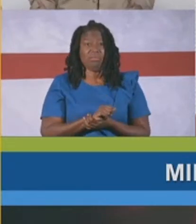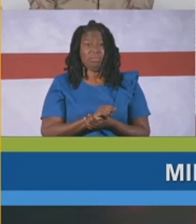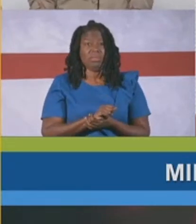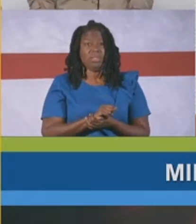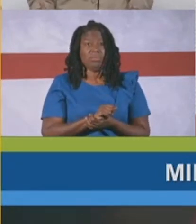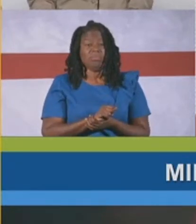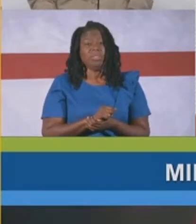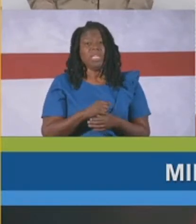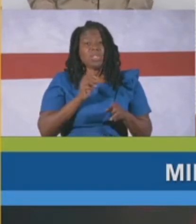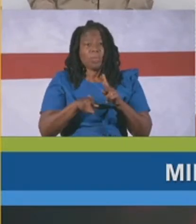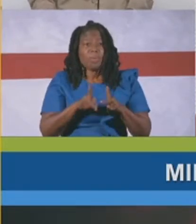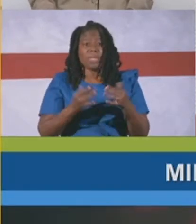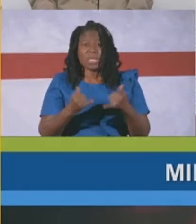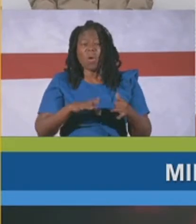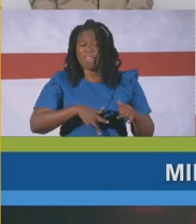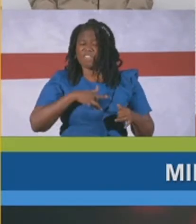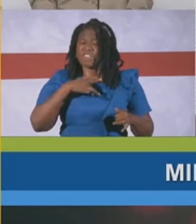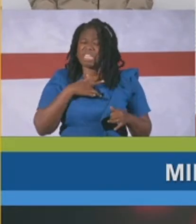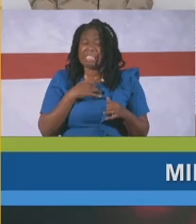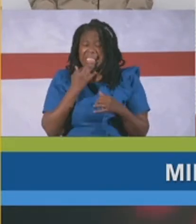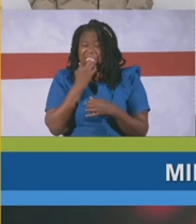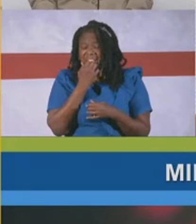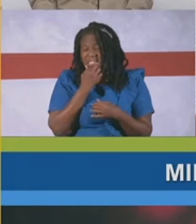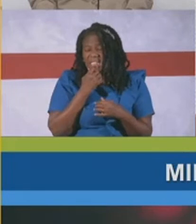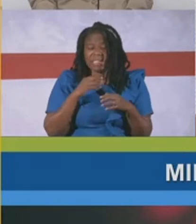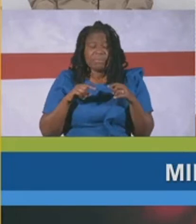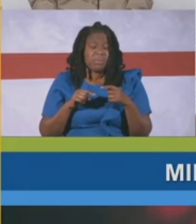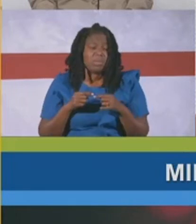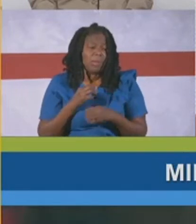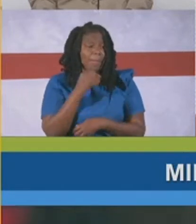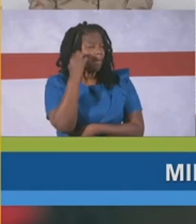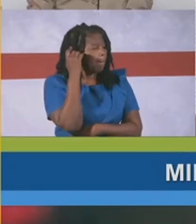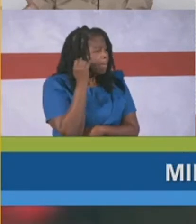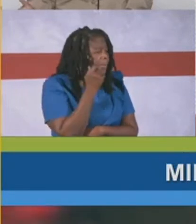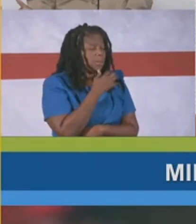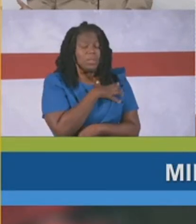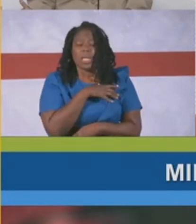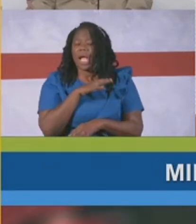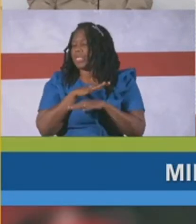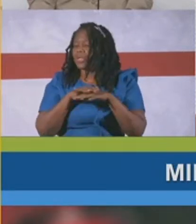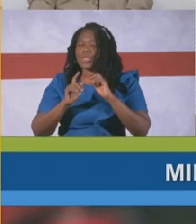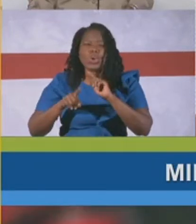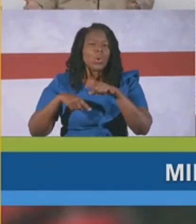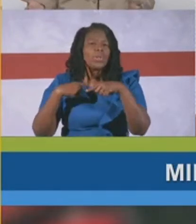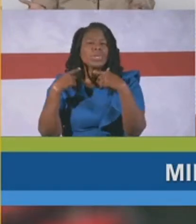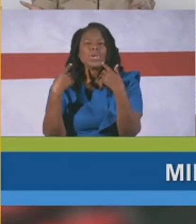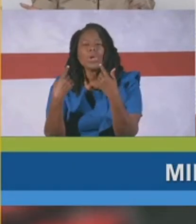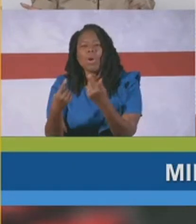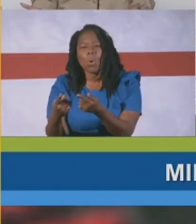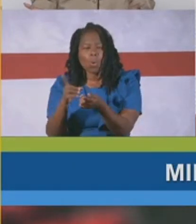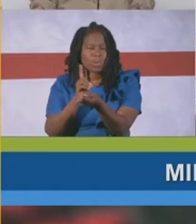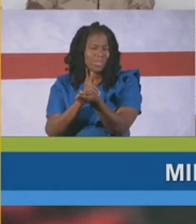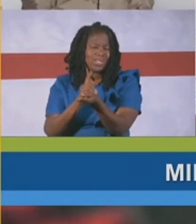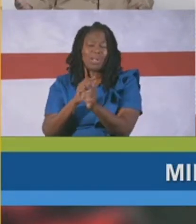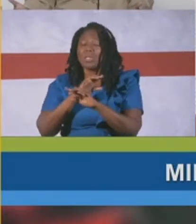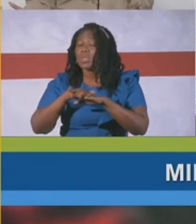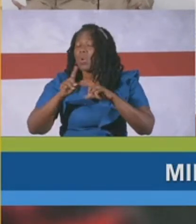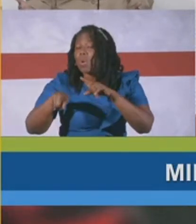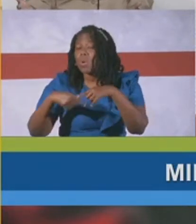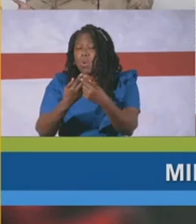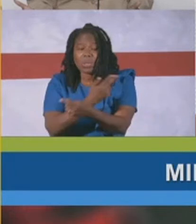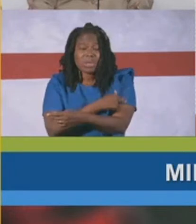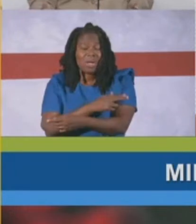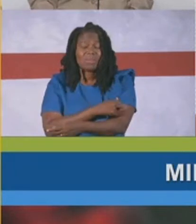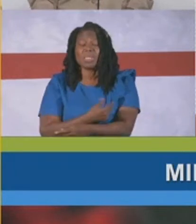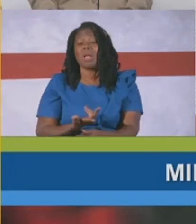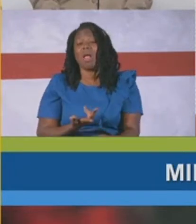stigmatized, feeling anxious, these patients often don't present themselves for medical care, or if they come later